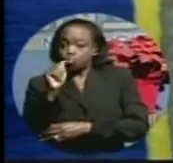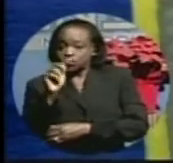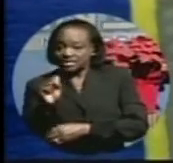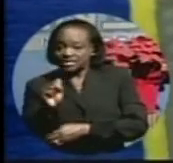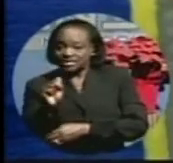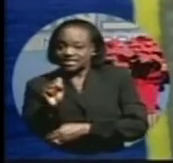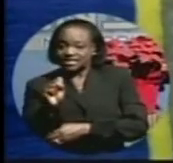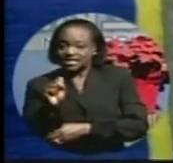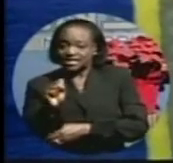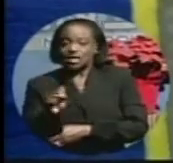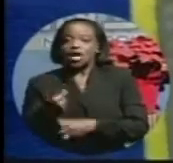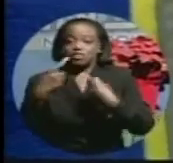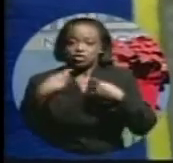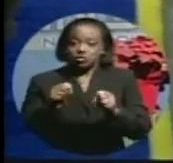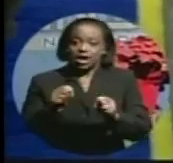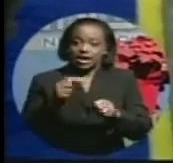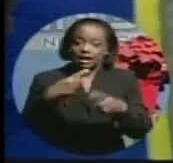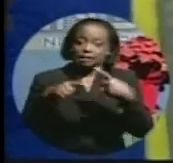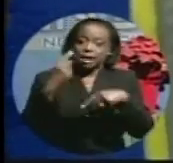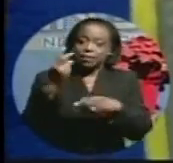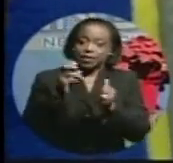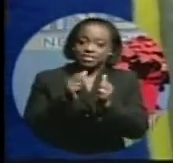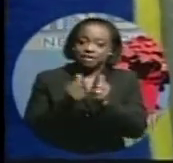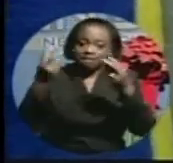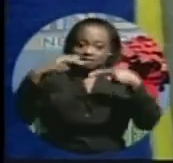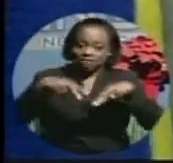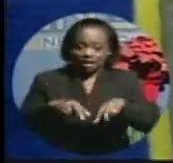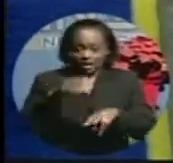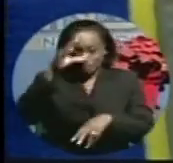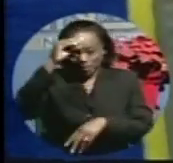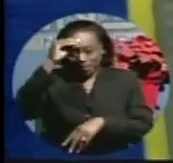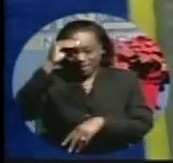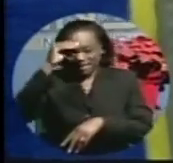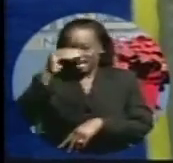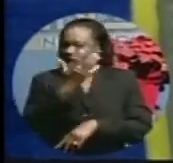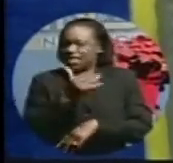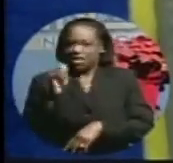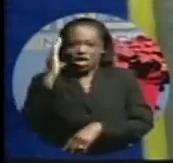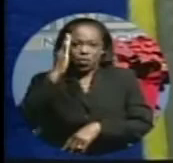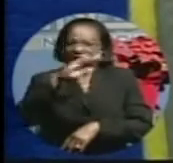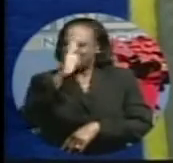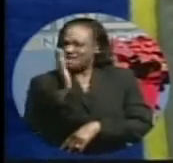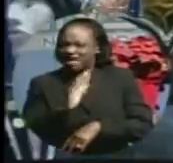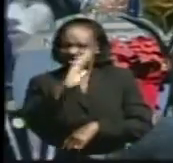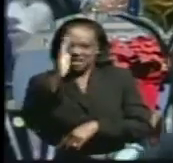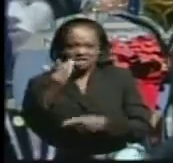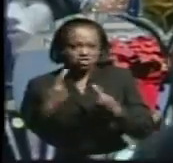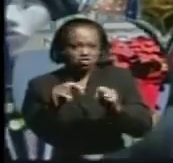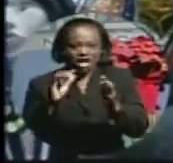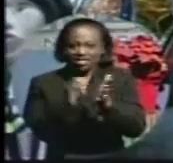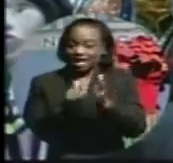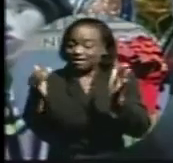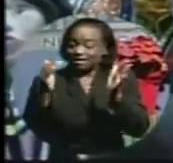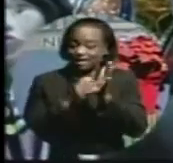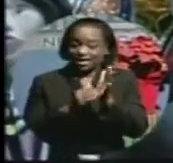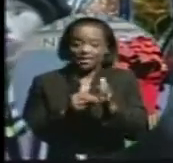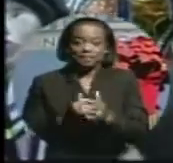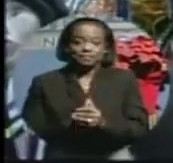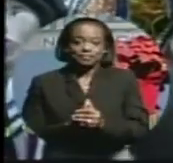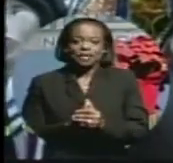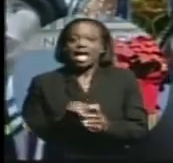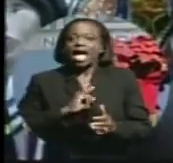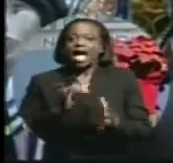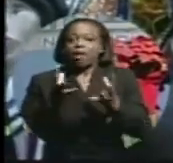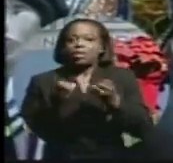They tried to come hands up with the Valley Boys. I can guarantee you they will never ever try that again. I just want to thank